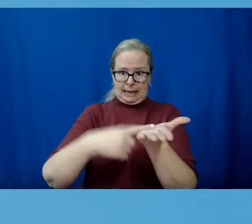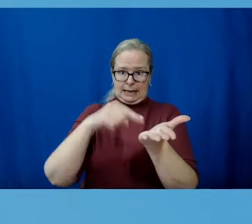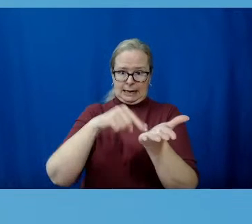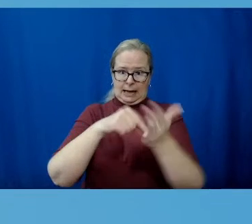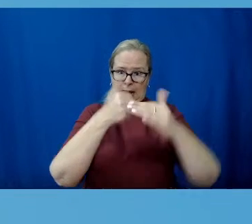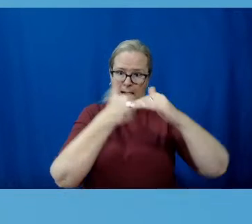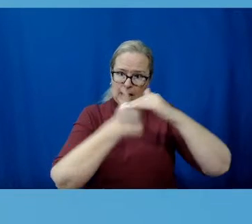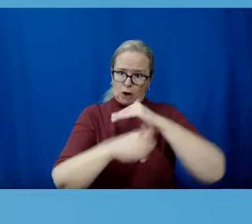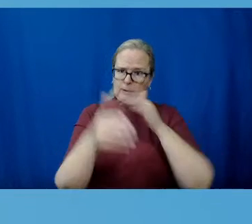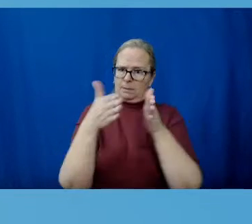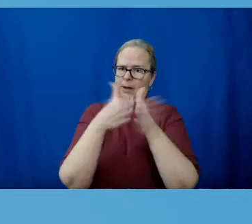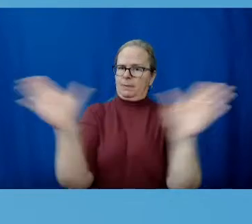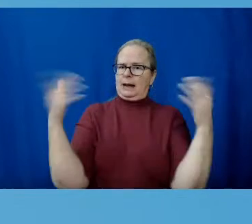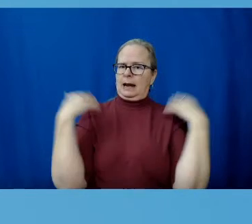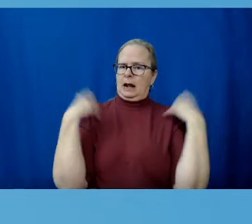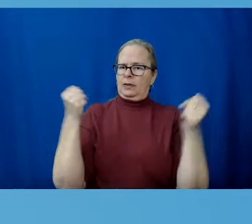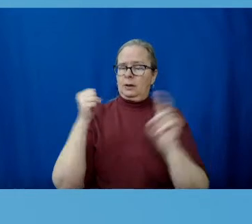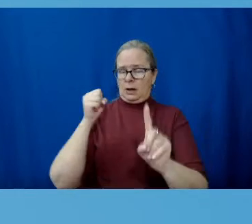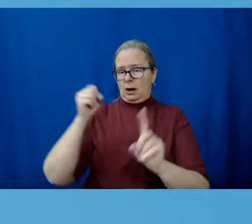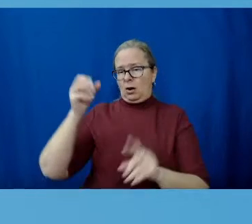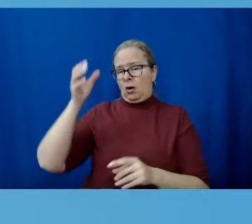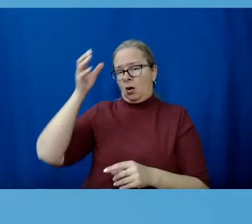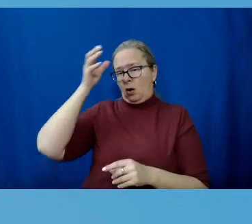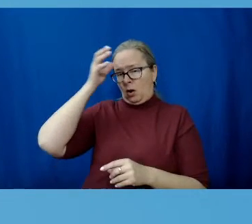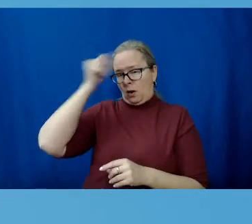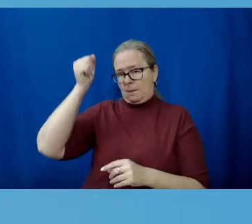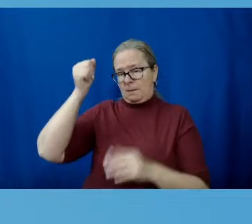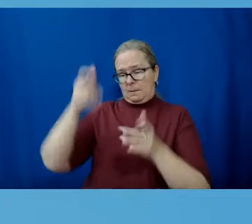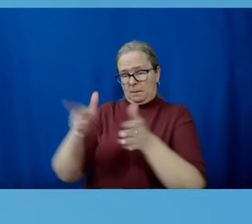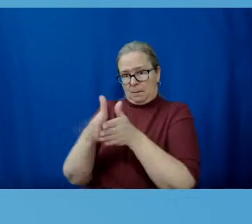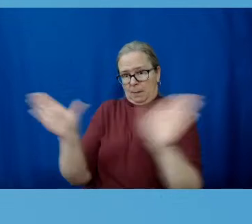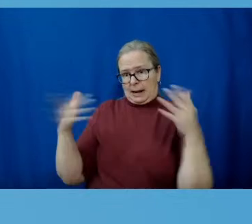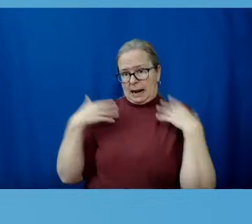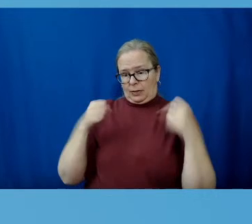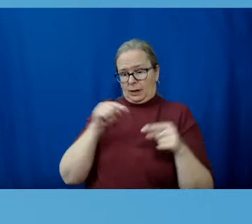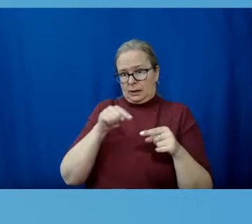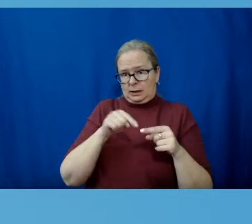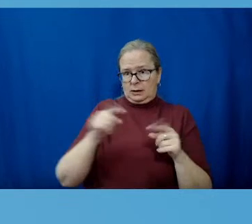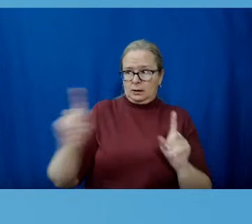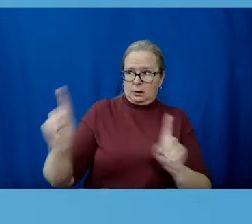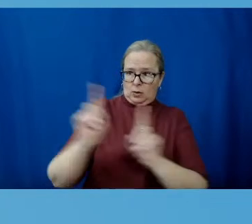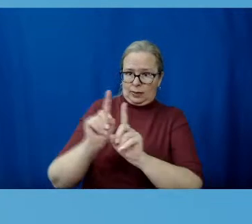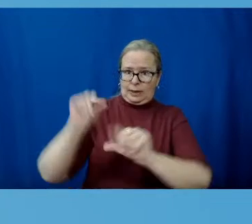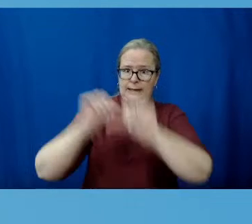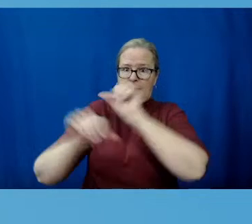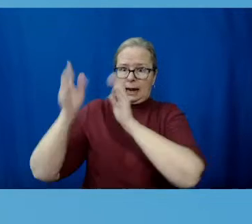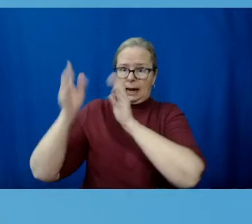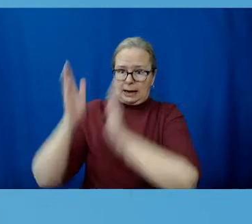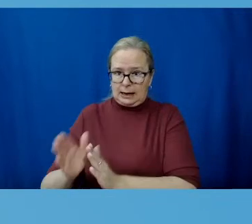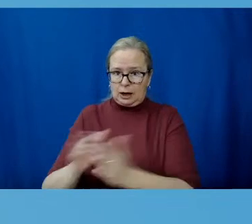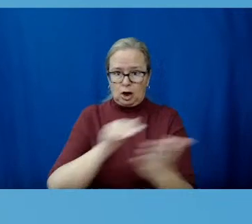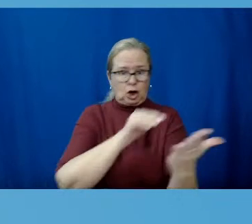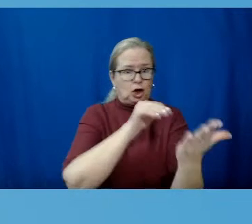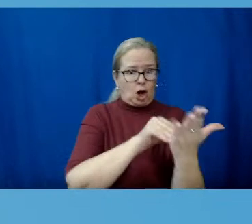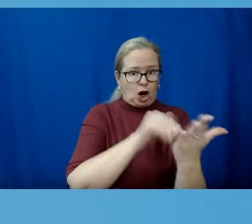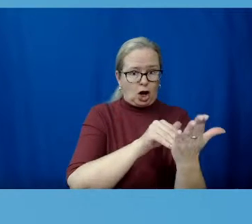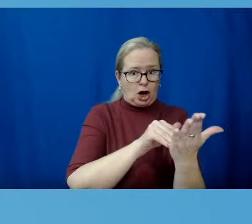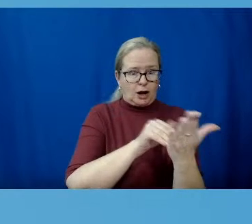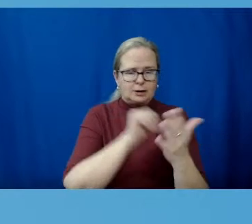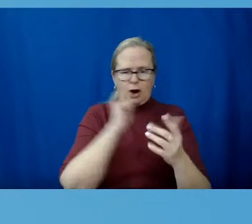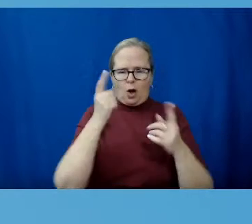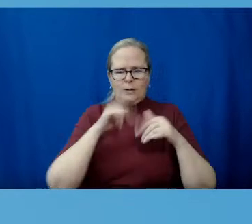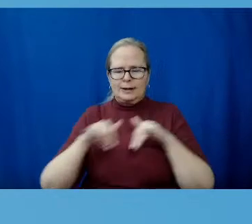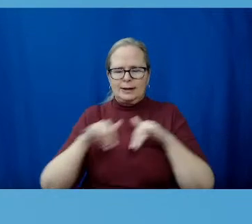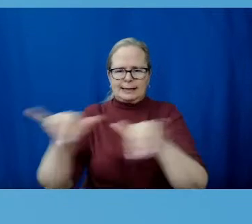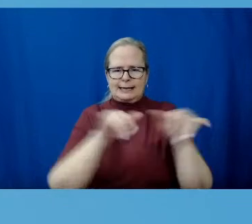and doctors, doesn't always play well in politics. And this is filtered through a political lens. Hinshaw deals with the government.